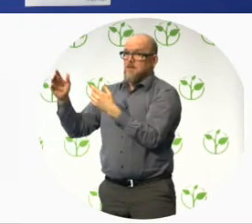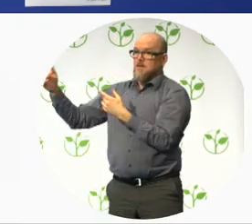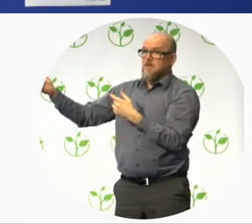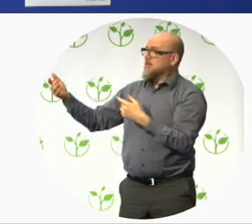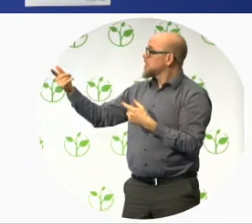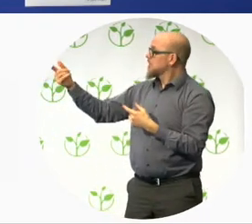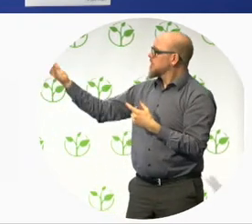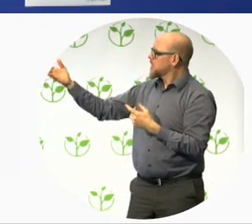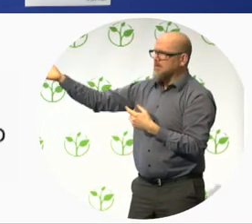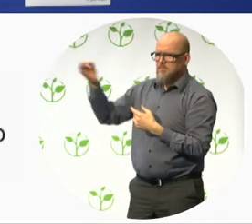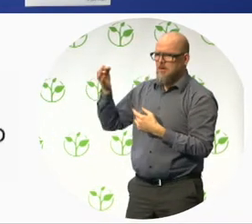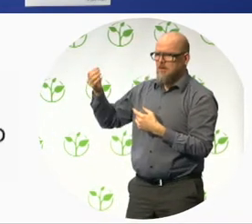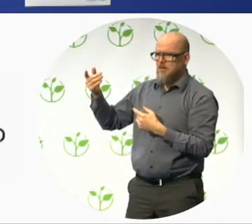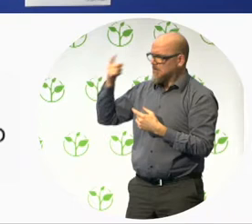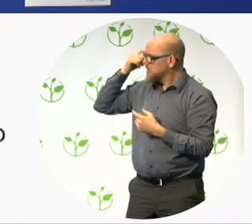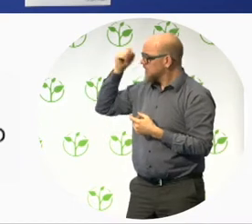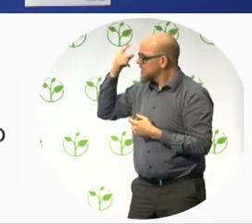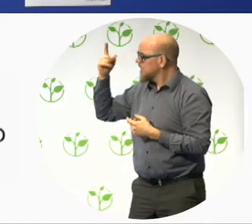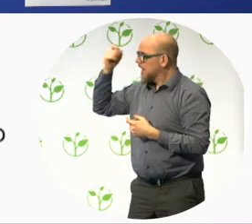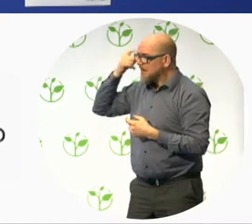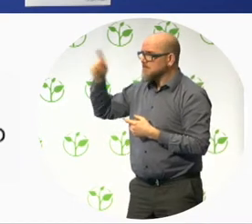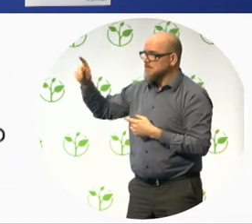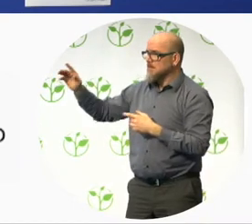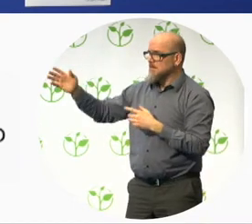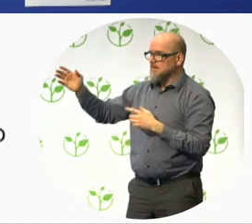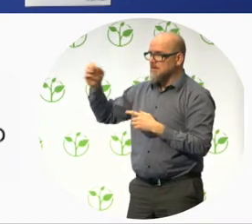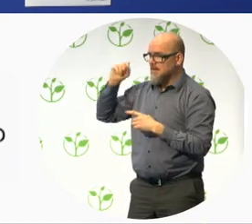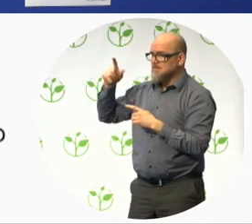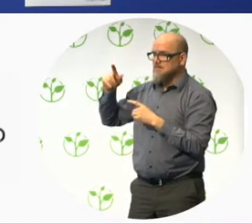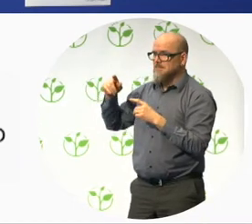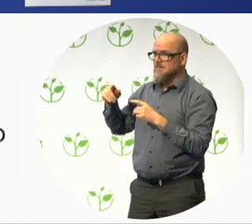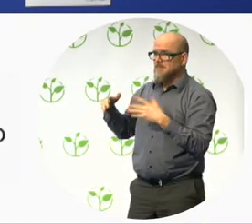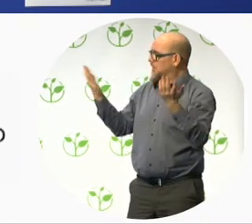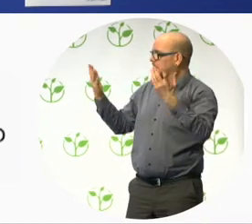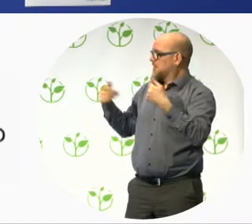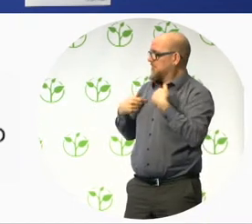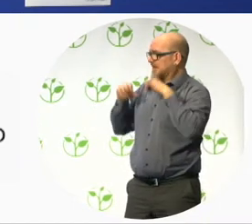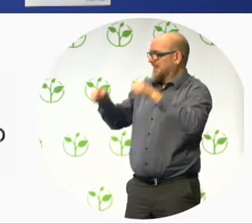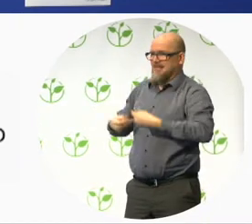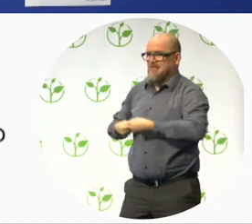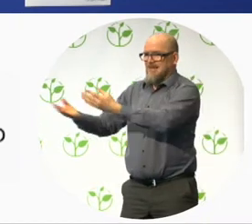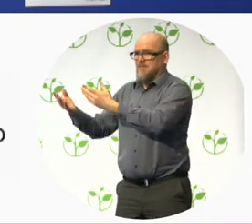answer to you is when that happens. So when will that happen? That sounds because like I'm a ready. Challenge.